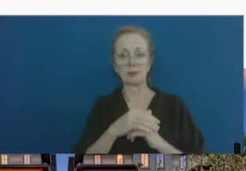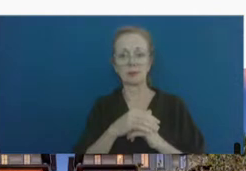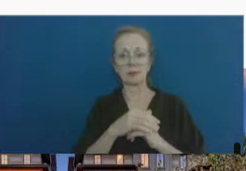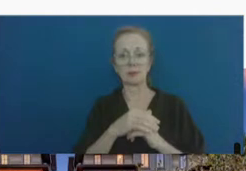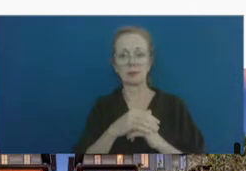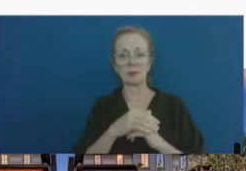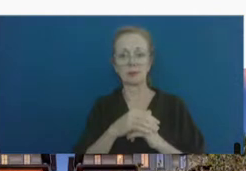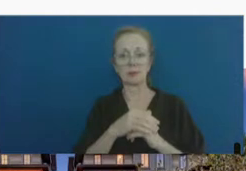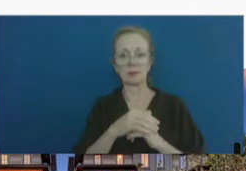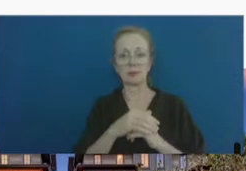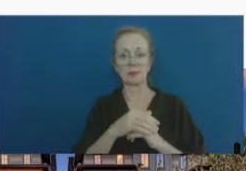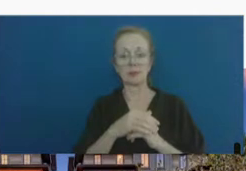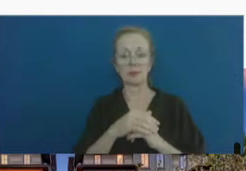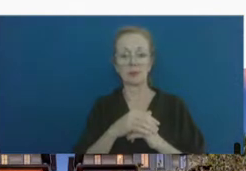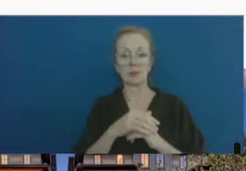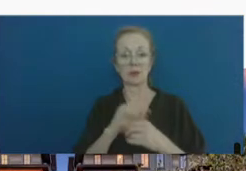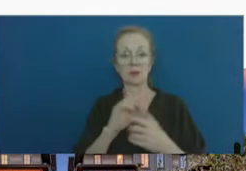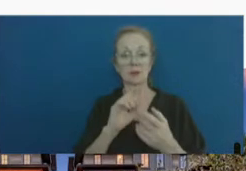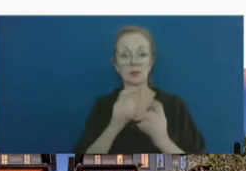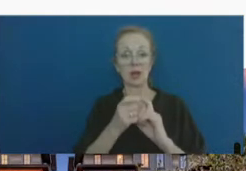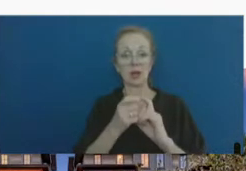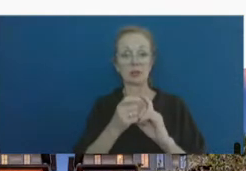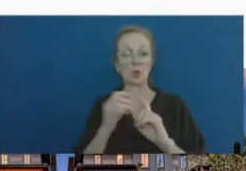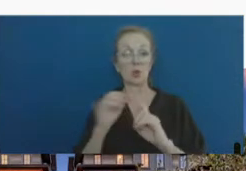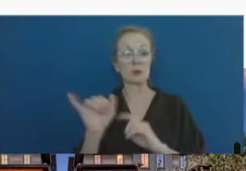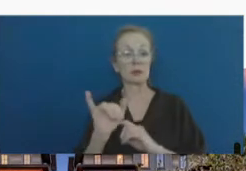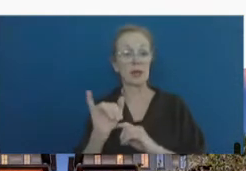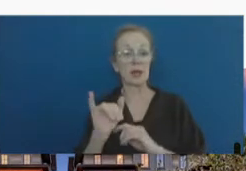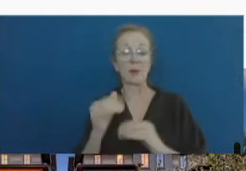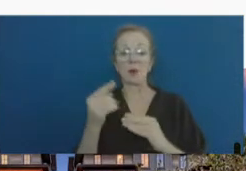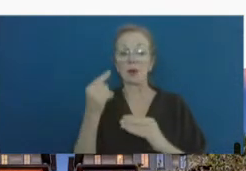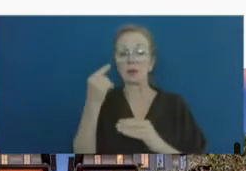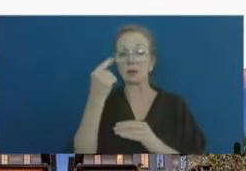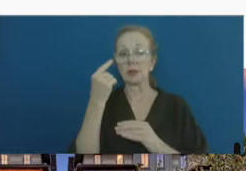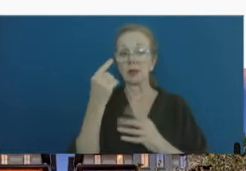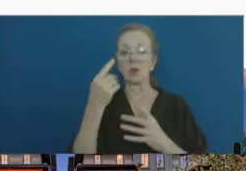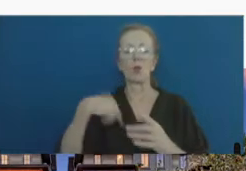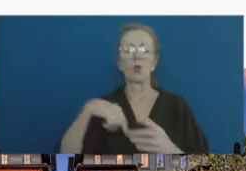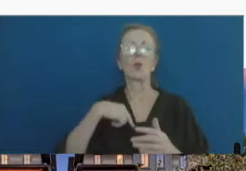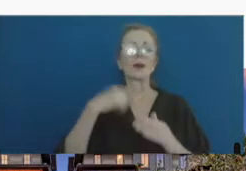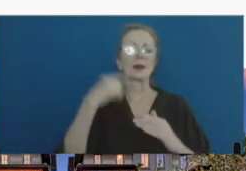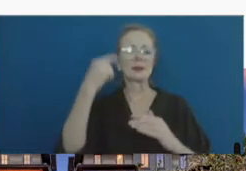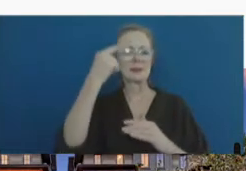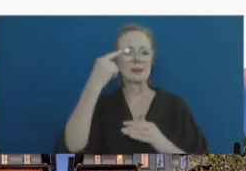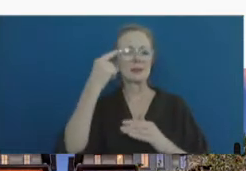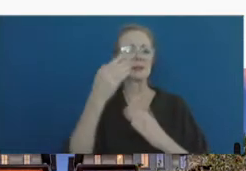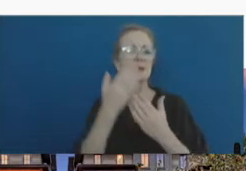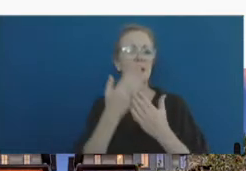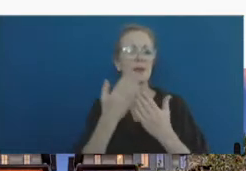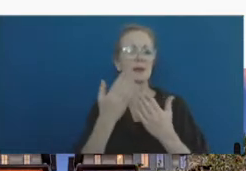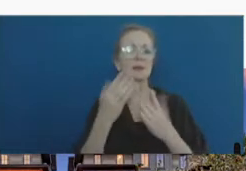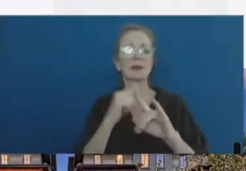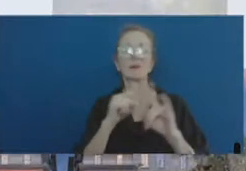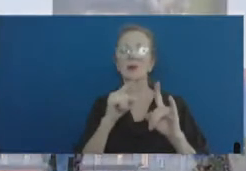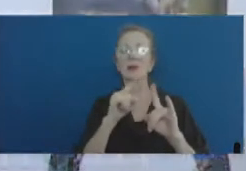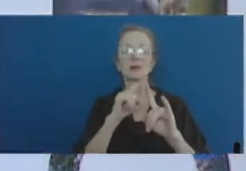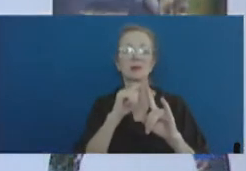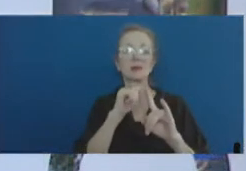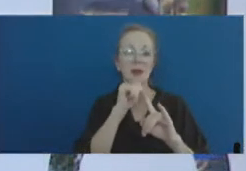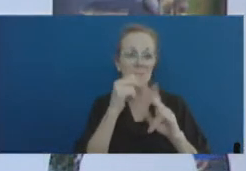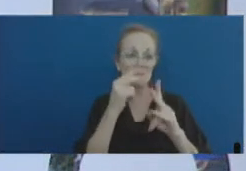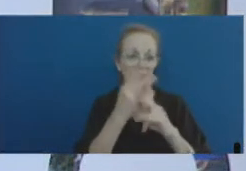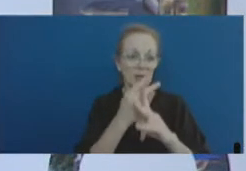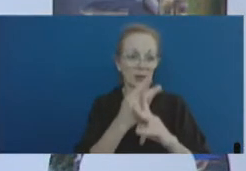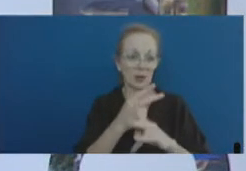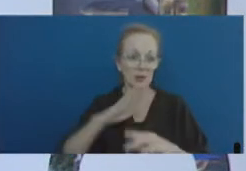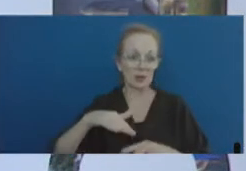is going to be the same, or if you're considering it. We were considering something different, but we just haven't figured that out yet. Okay, so